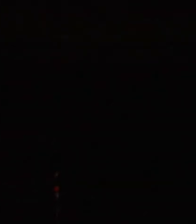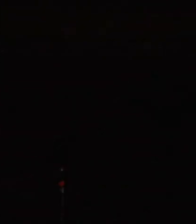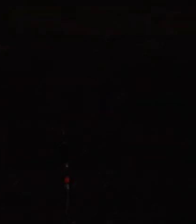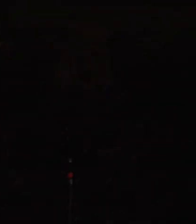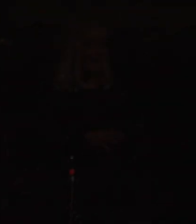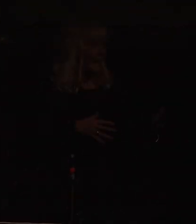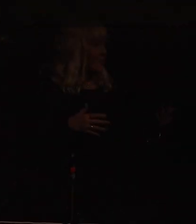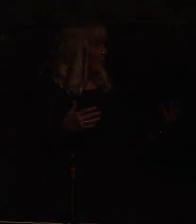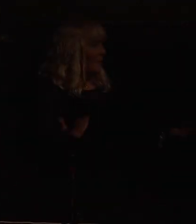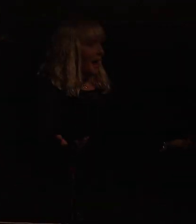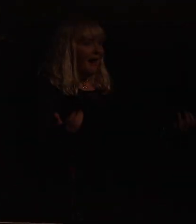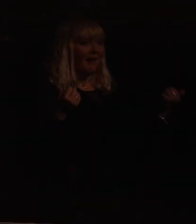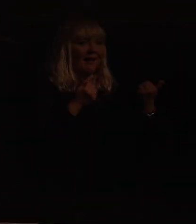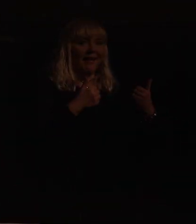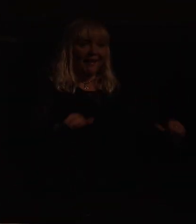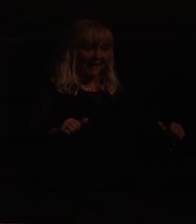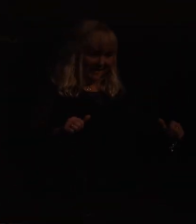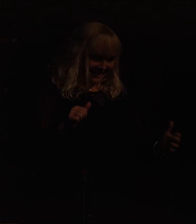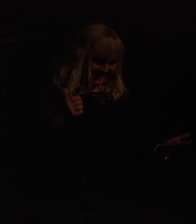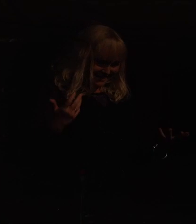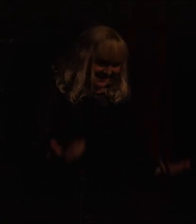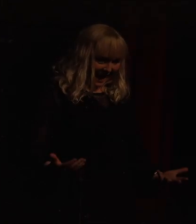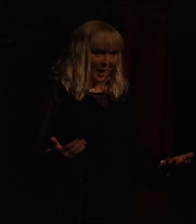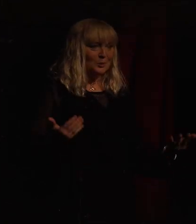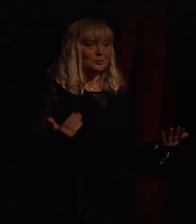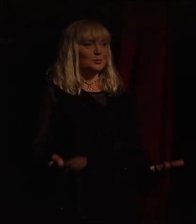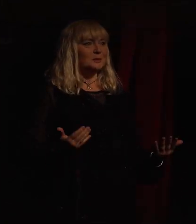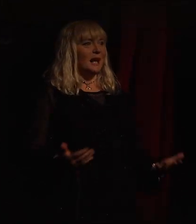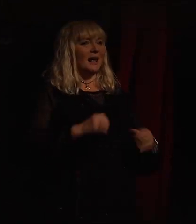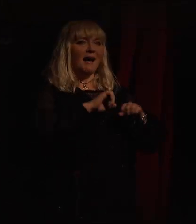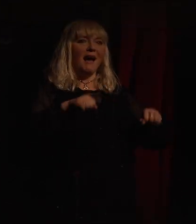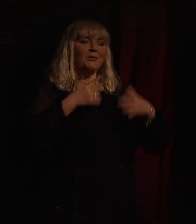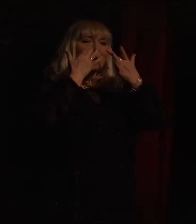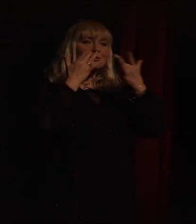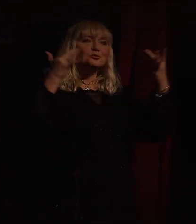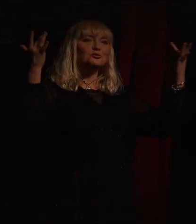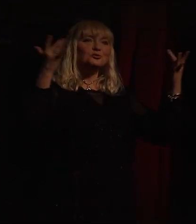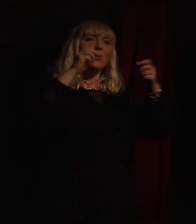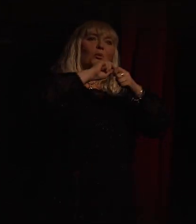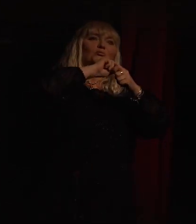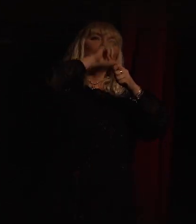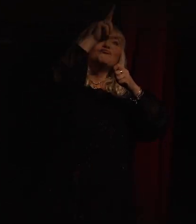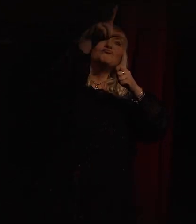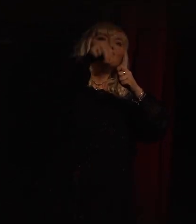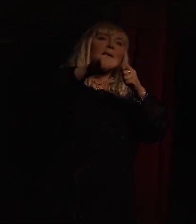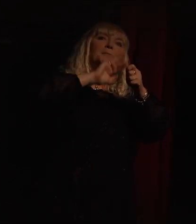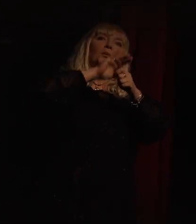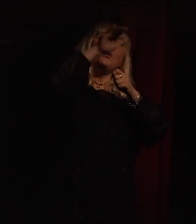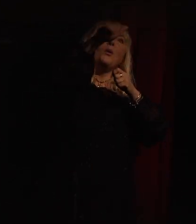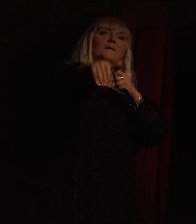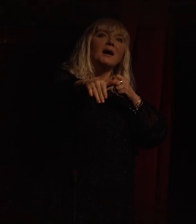It's here, it's today, and it's our Over the Rainbow show. It's not a variety show, it's completely